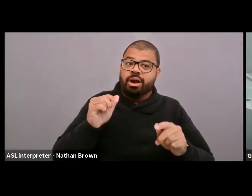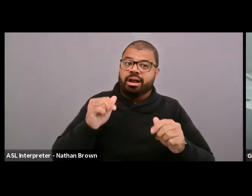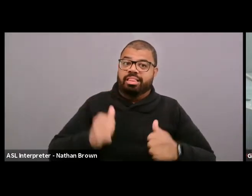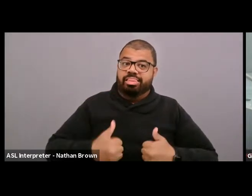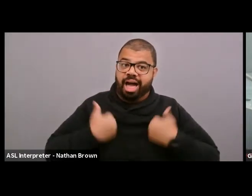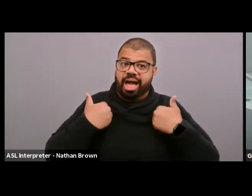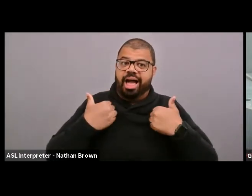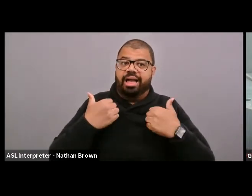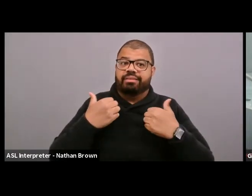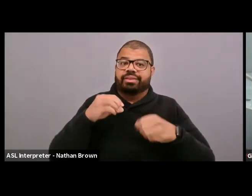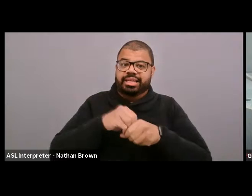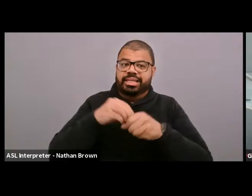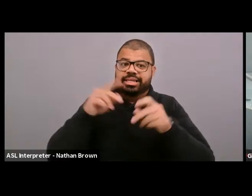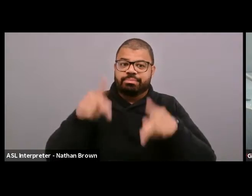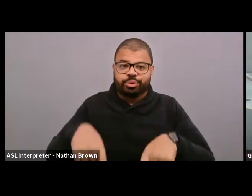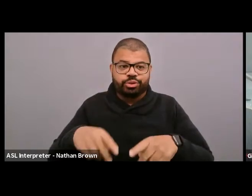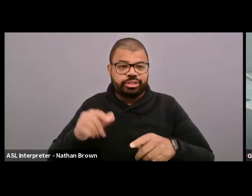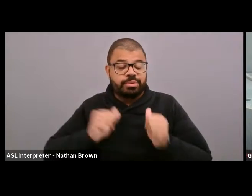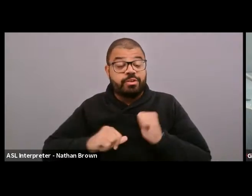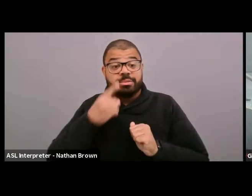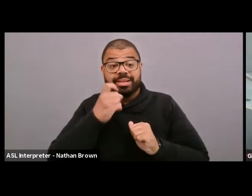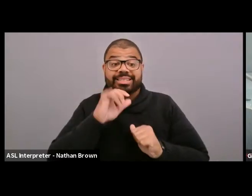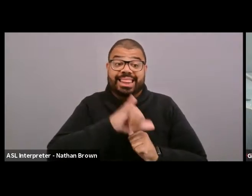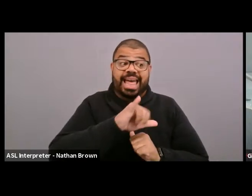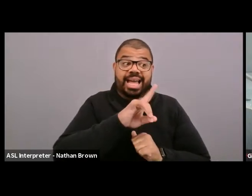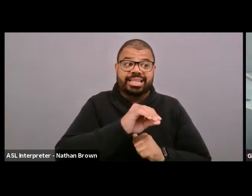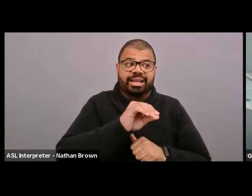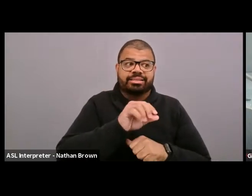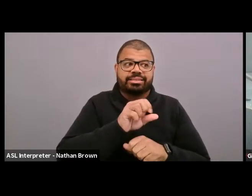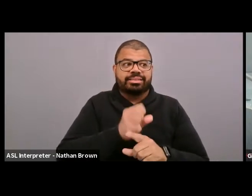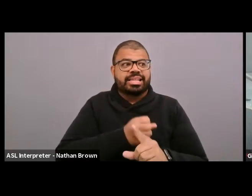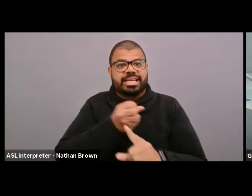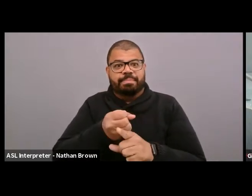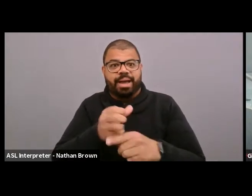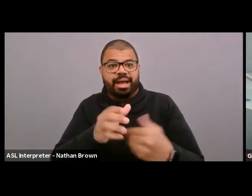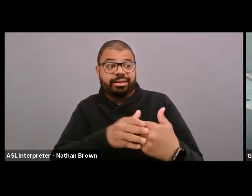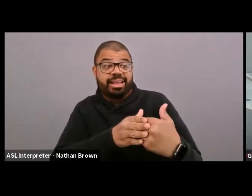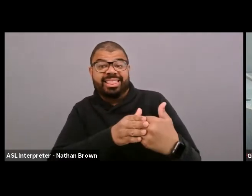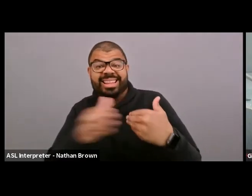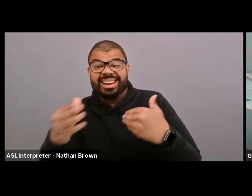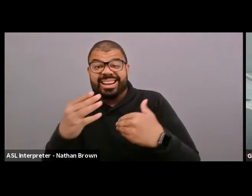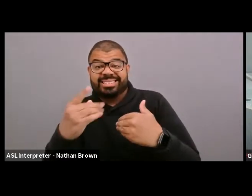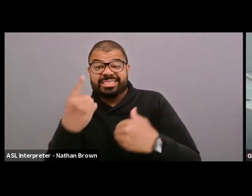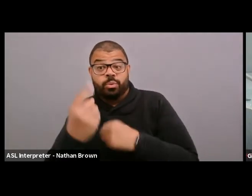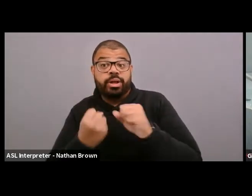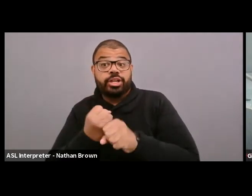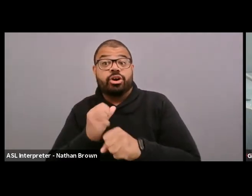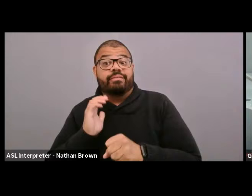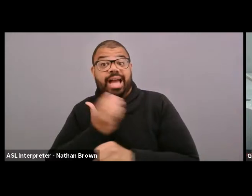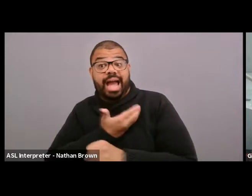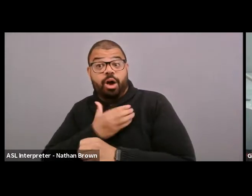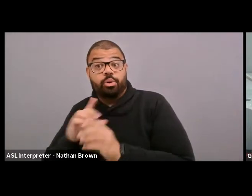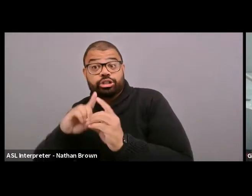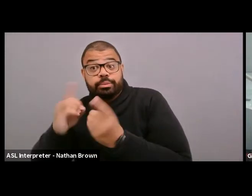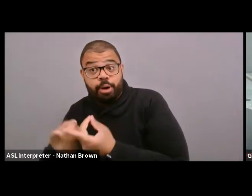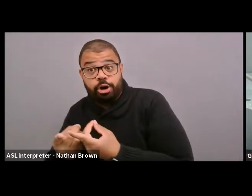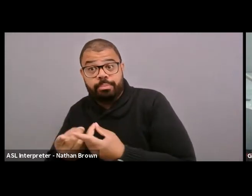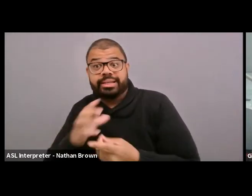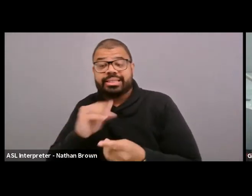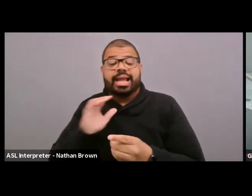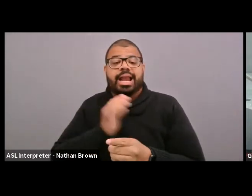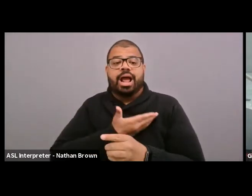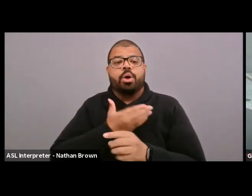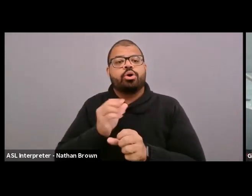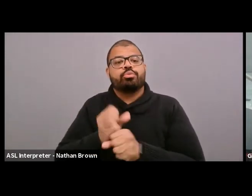person? Because it really does affect the entire next year of not only our departments, but also our production